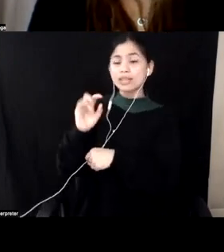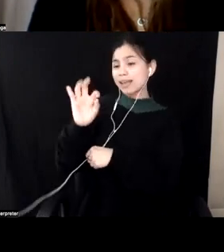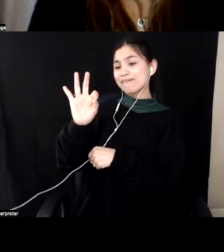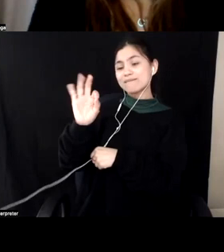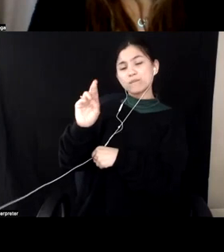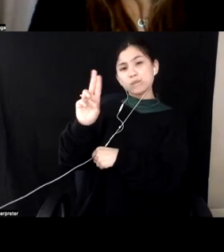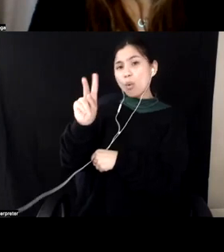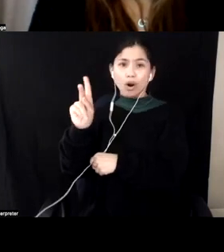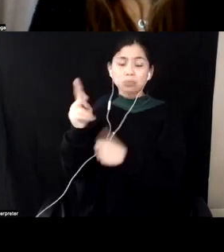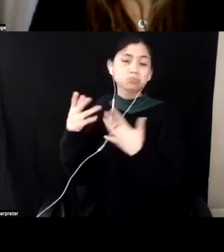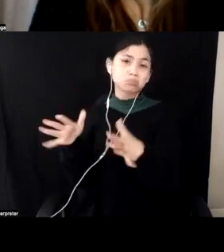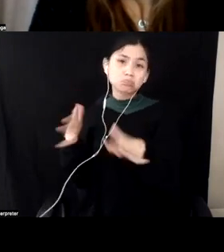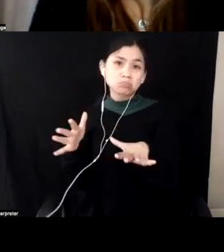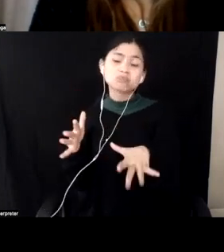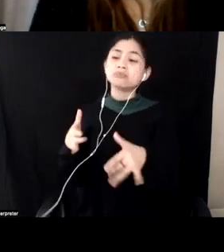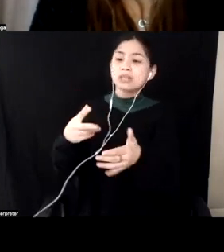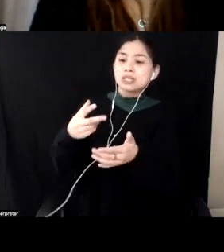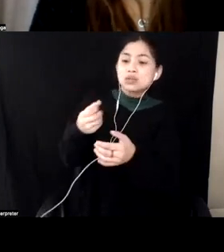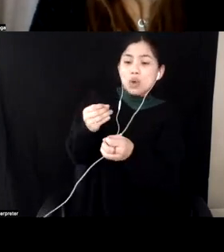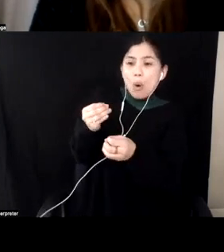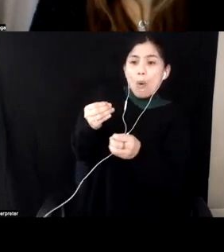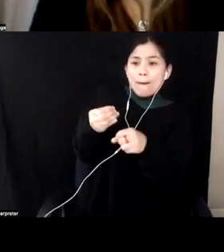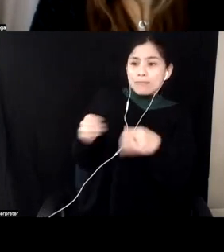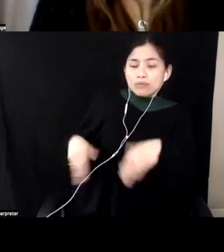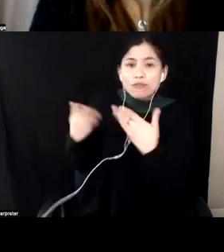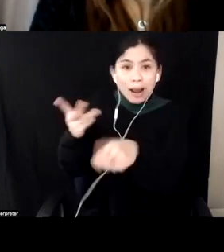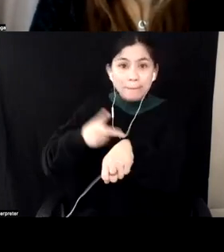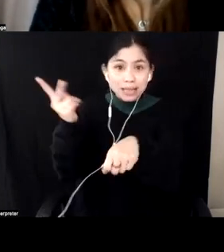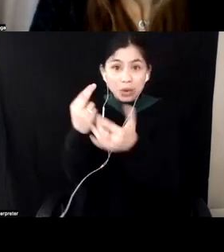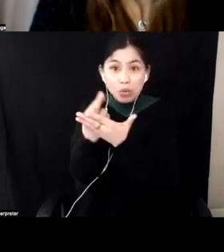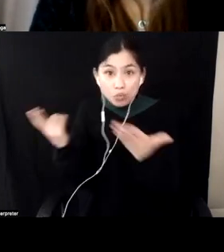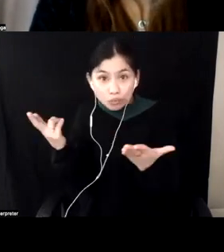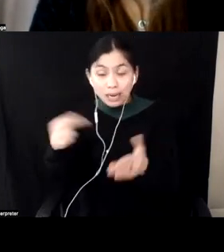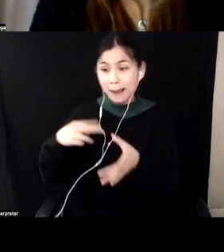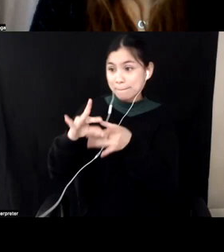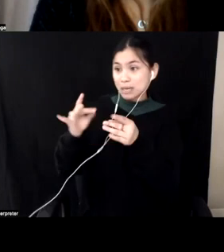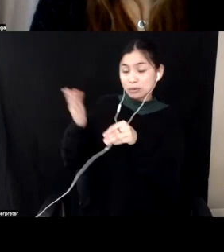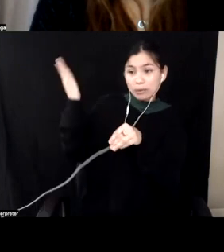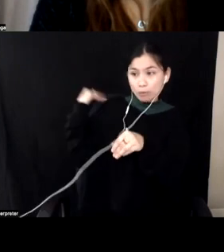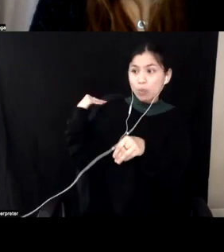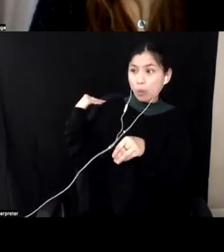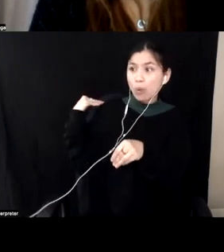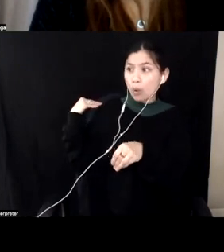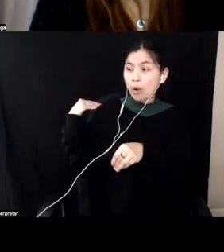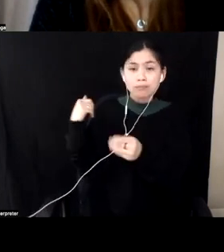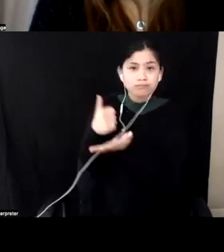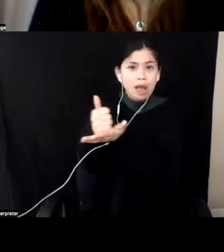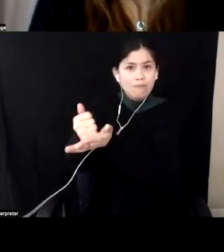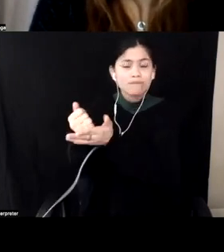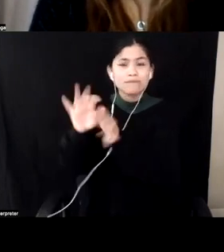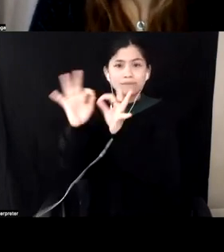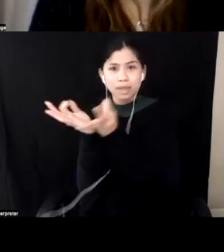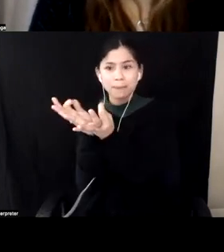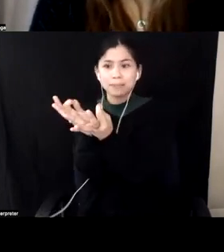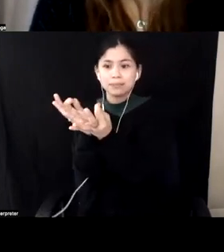So providing bilingual resources. So like I mentioned in the other one, just helping families access